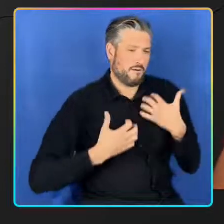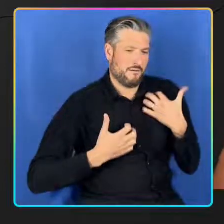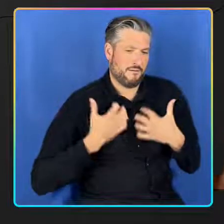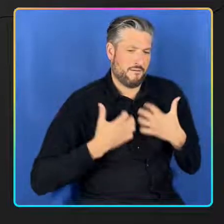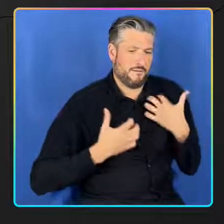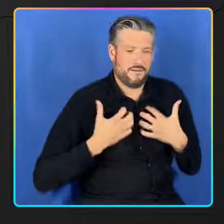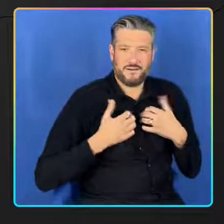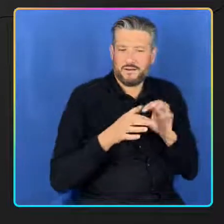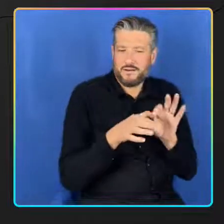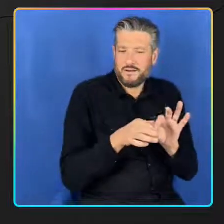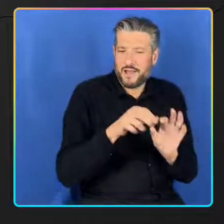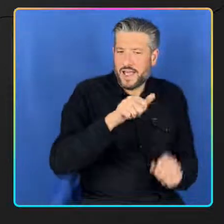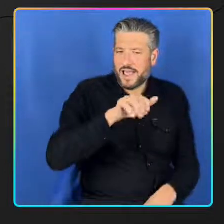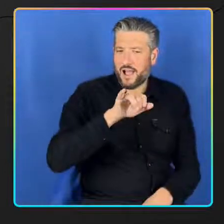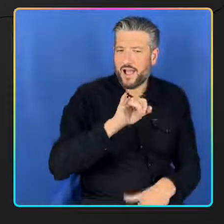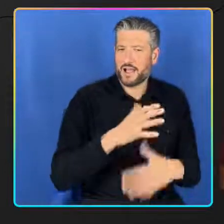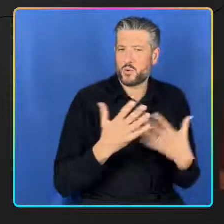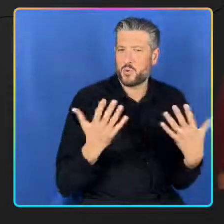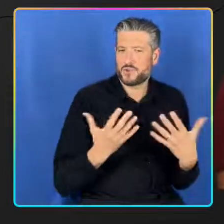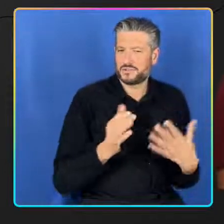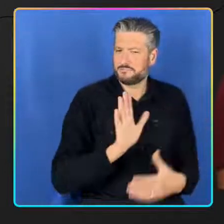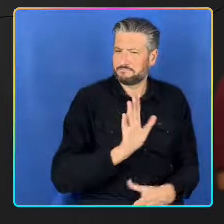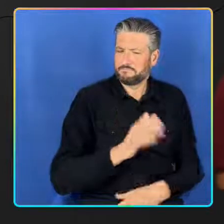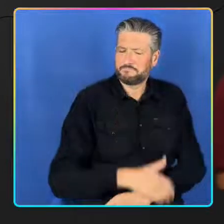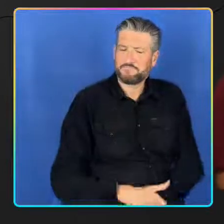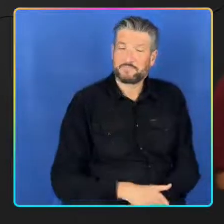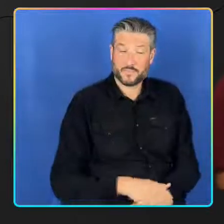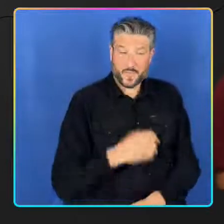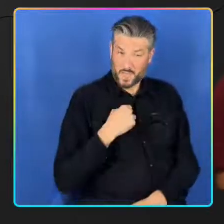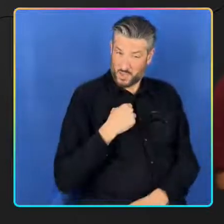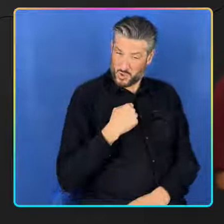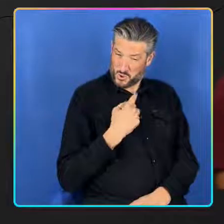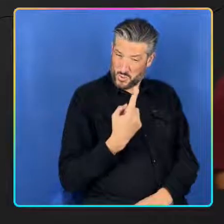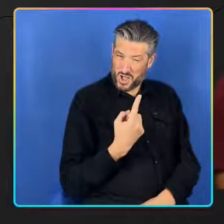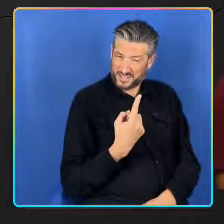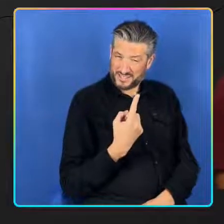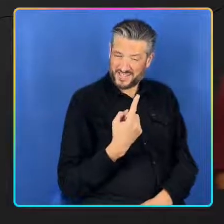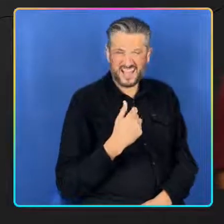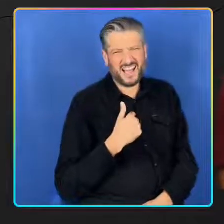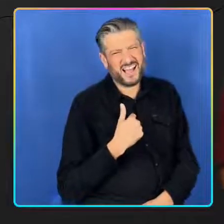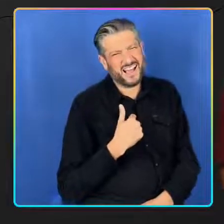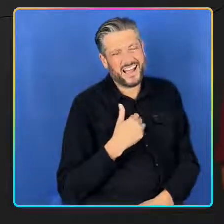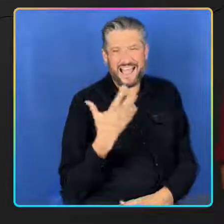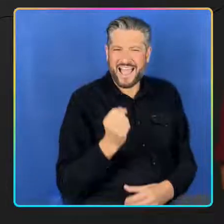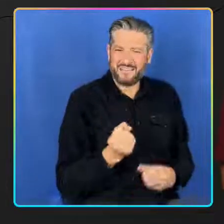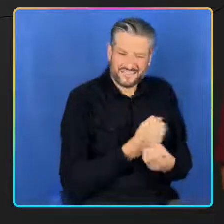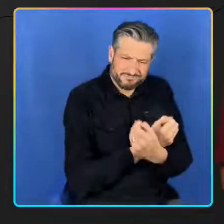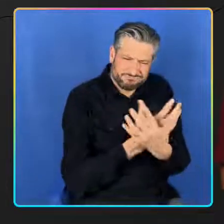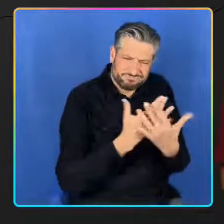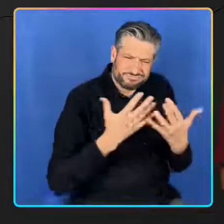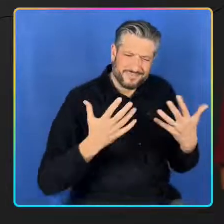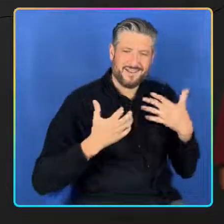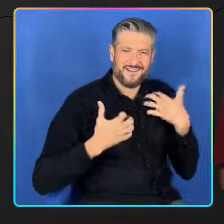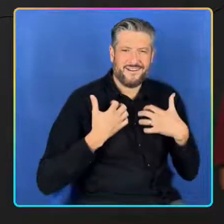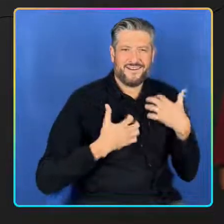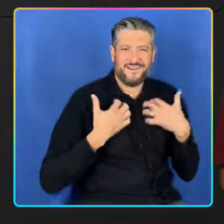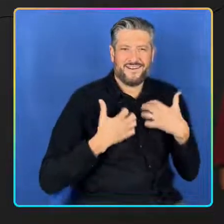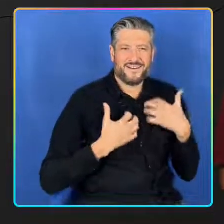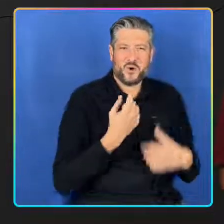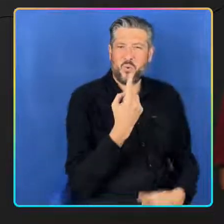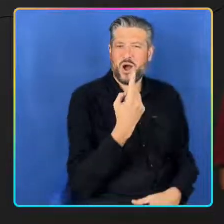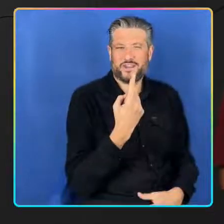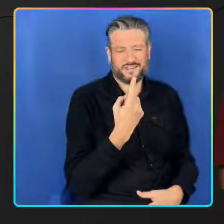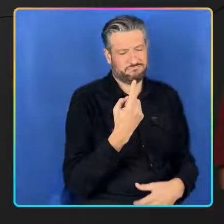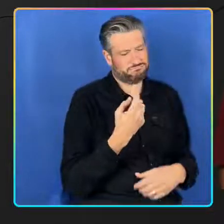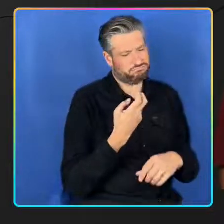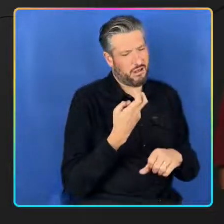again, this is just one. Can I do? Yeah, just one. Just There's one. so many exciting things. Okay, so in that case, oh God, that's